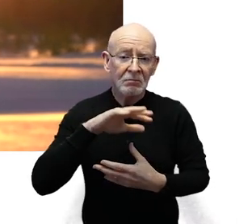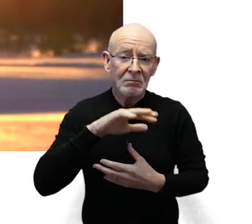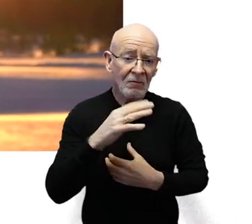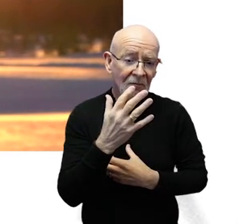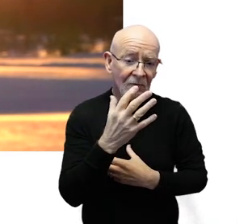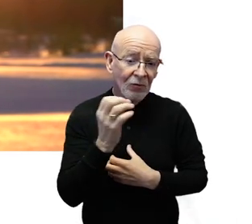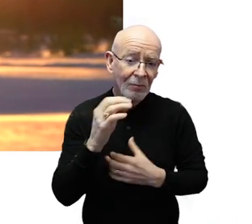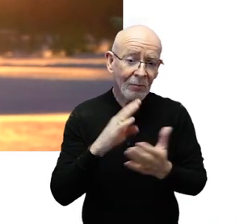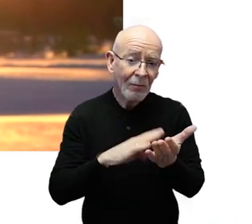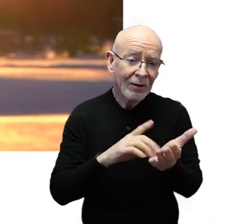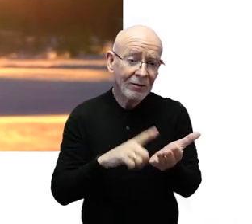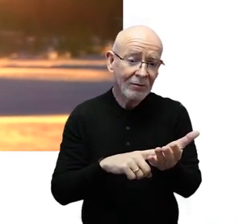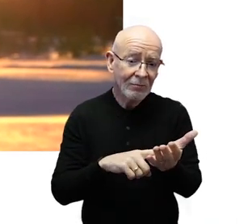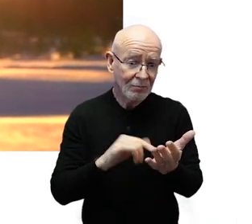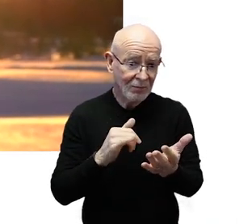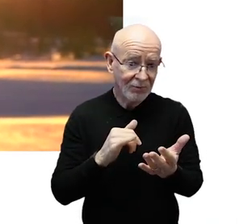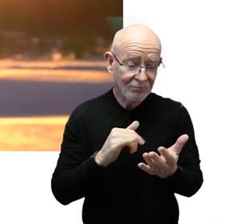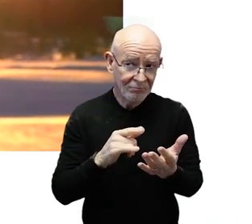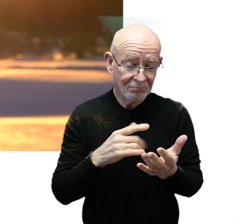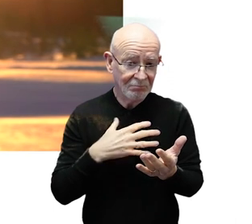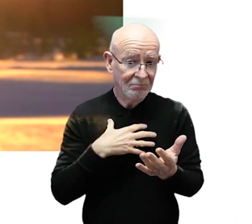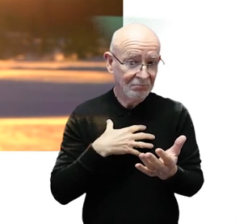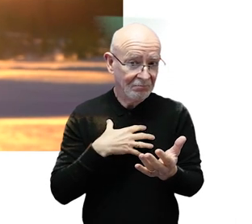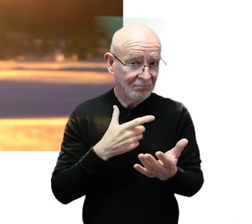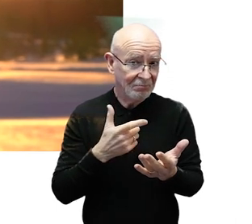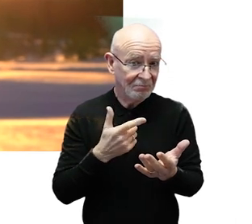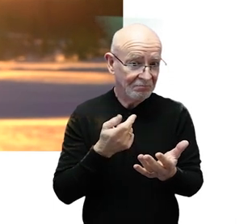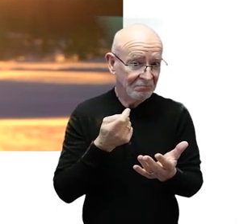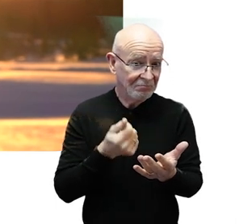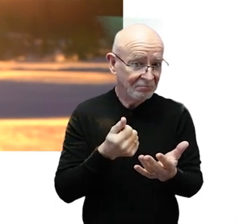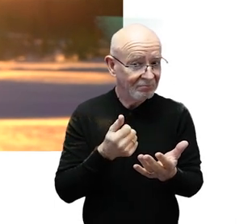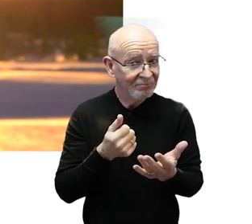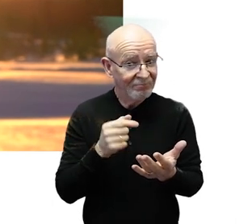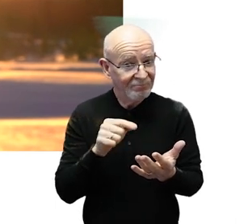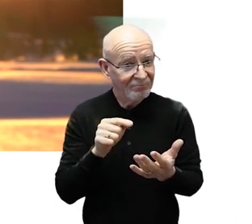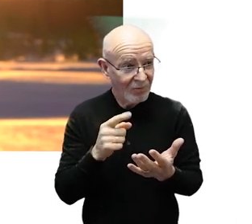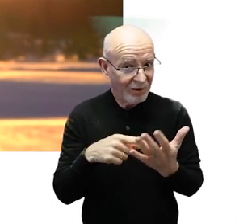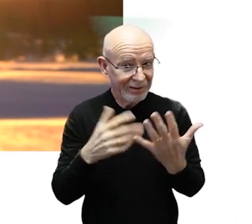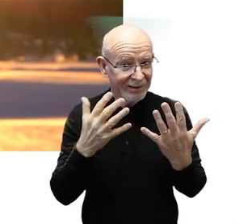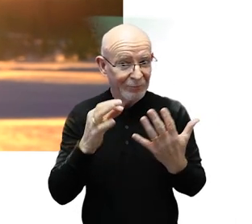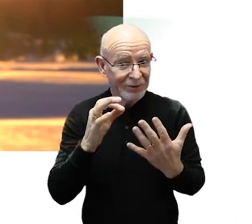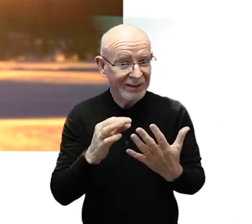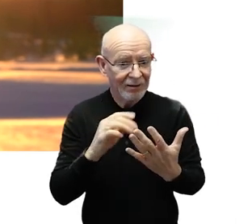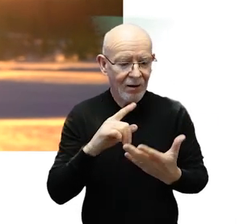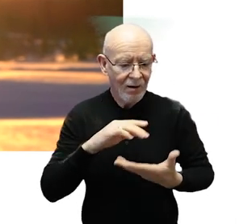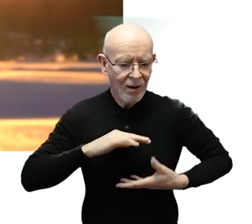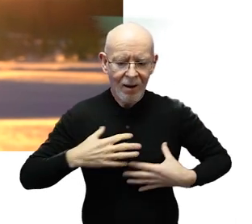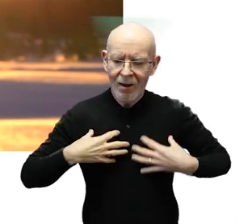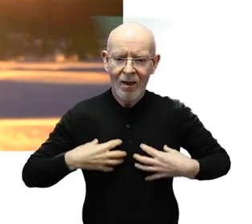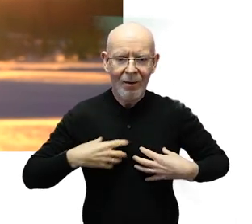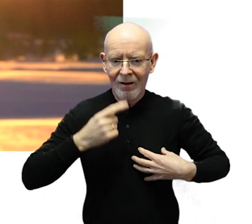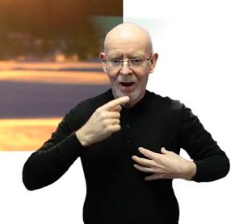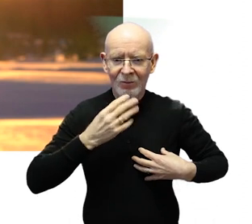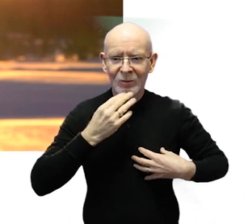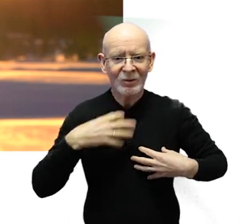lot less than you might imagine, around 500 mil for an average adult, which is only about 10% of your full lung